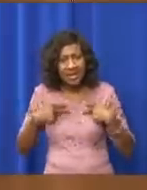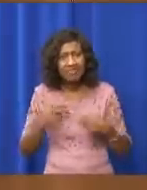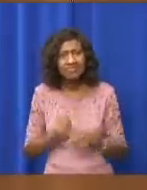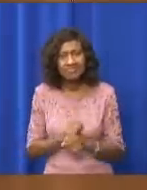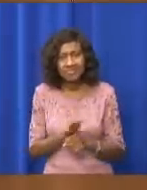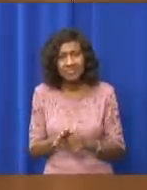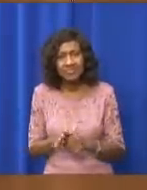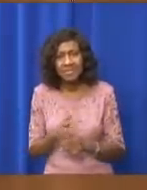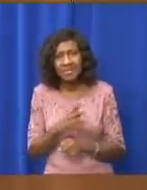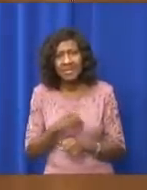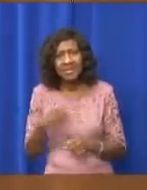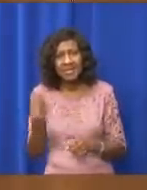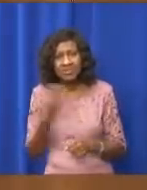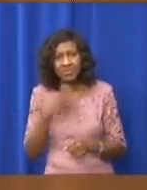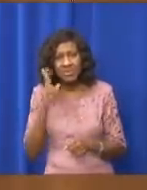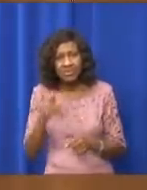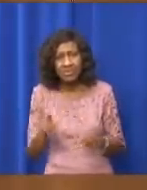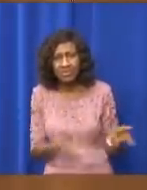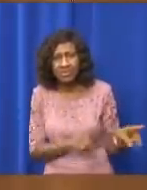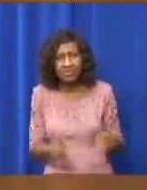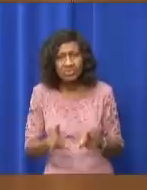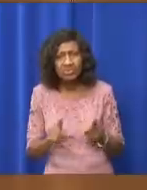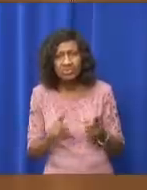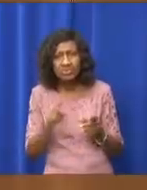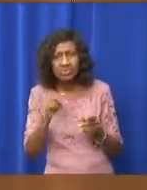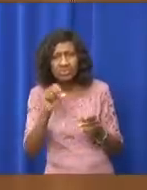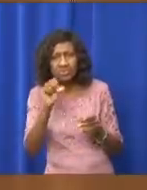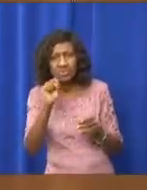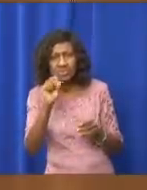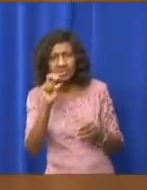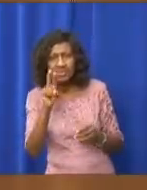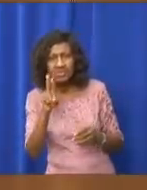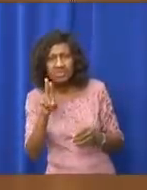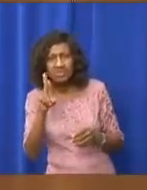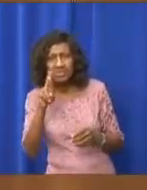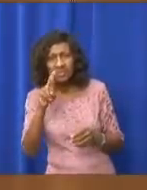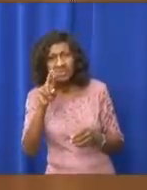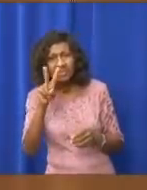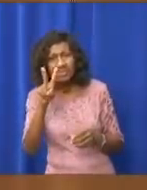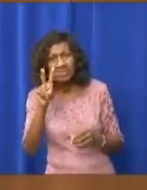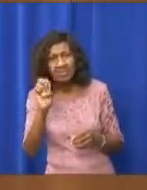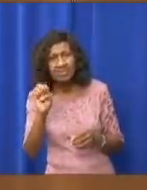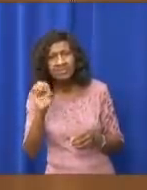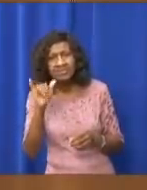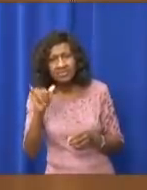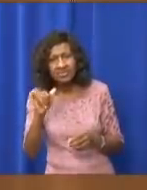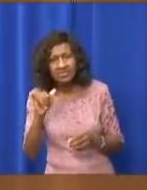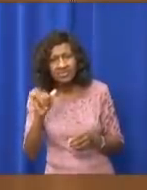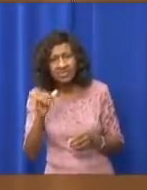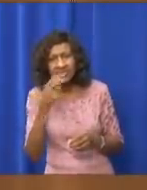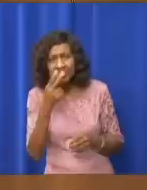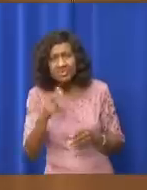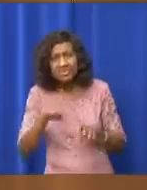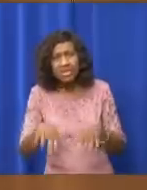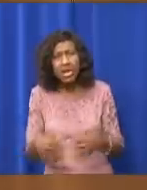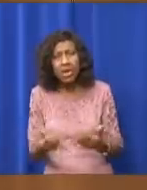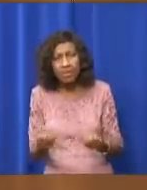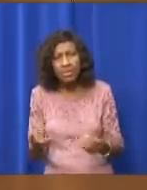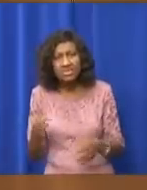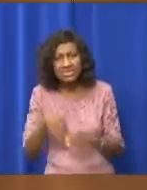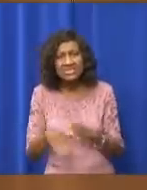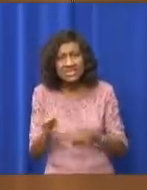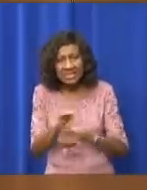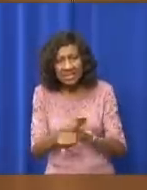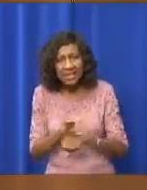doing surveys to see how much the coronavirus has penetrated the community, where at the moment we just don't have that information.